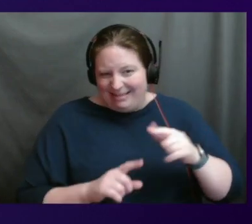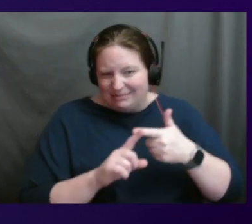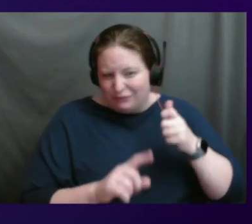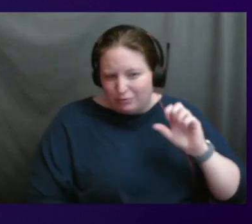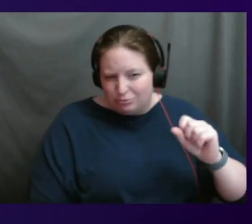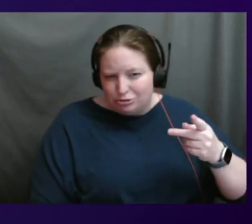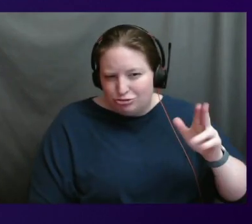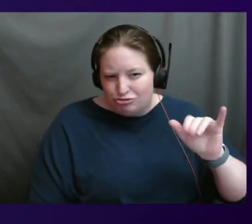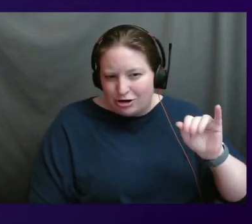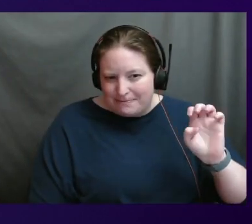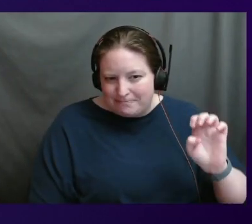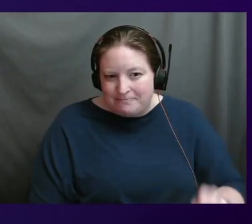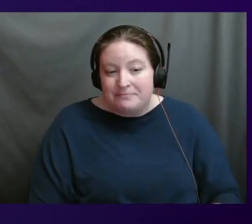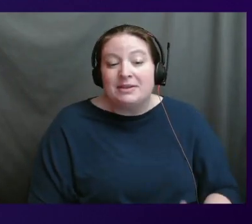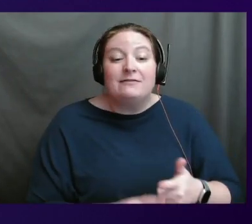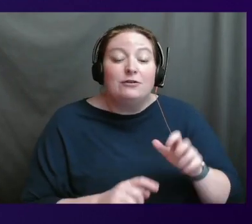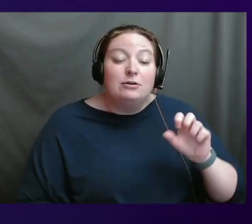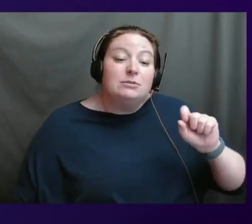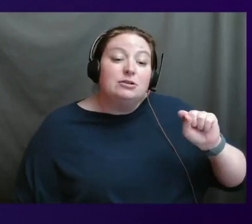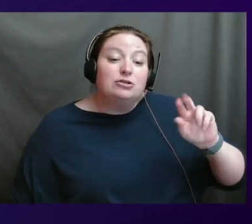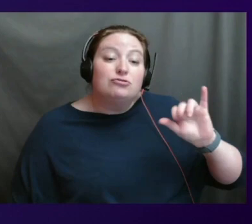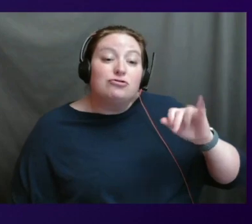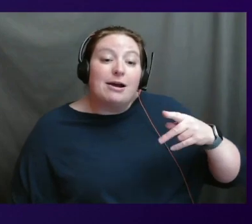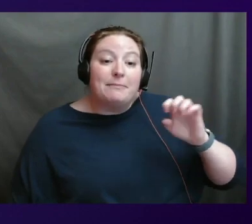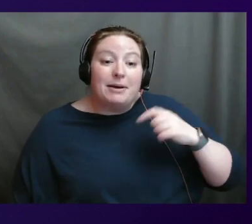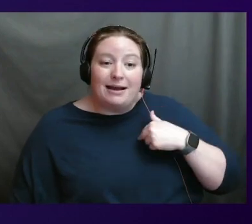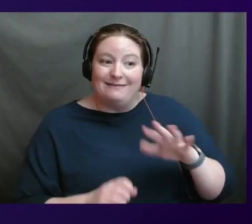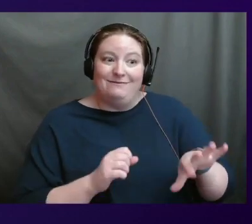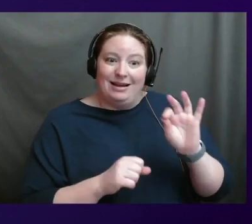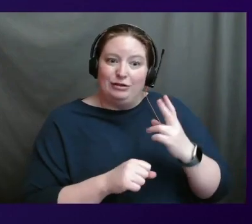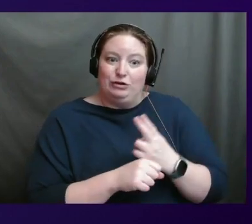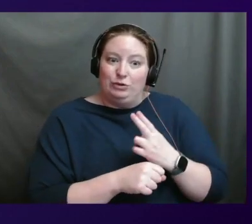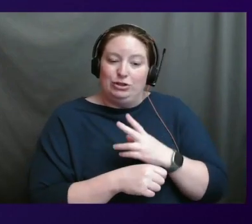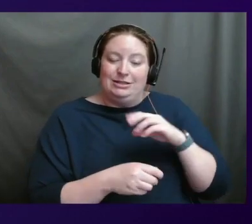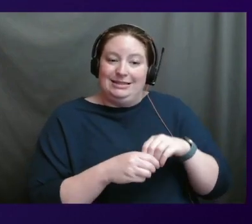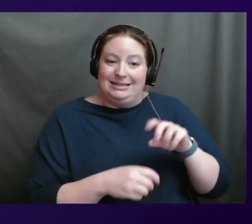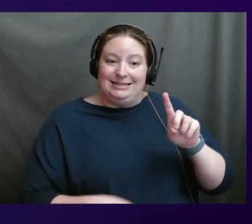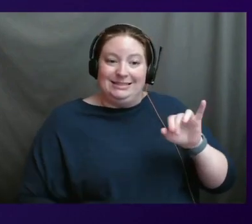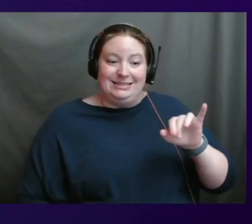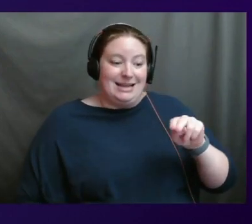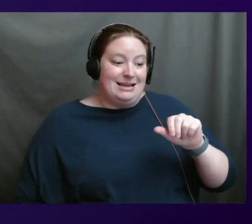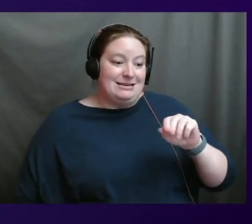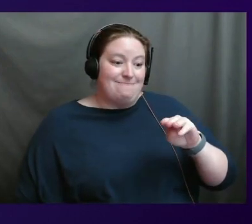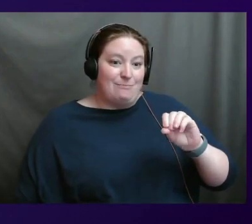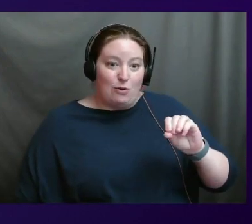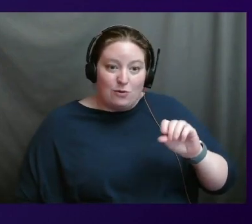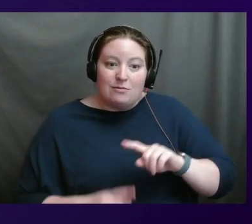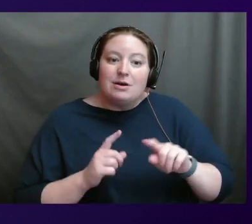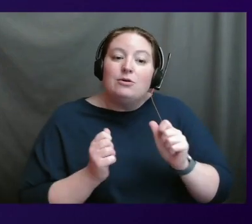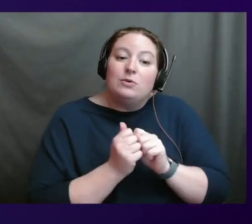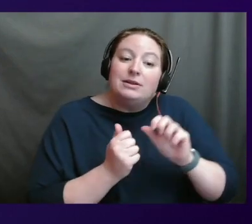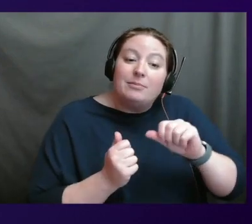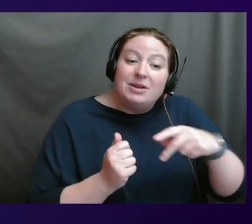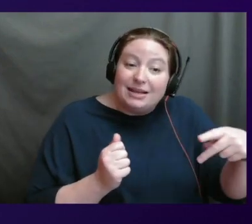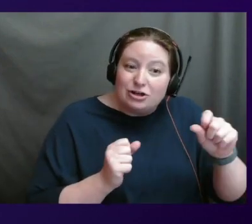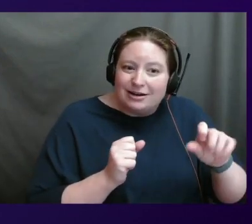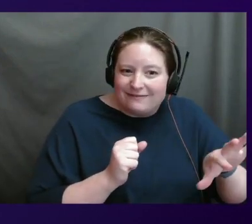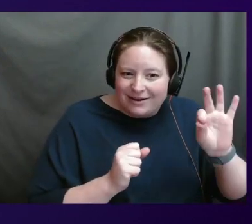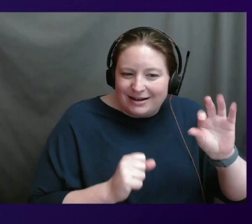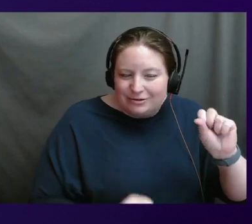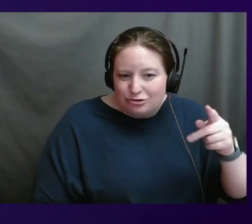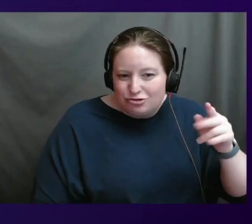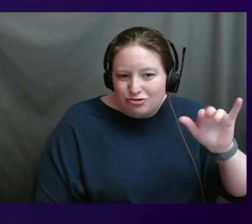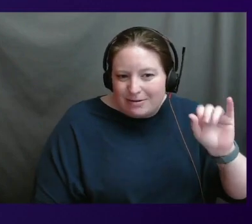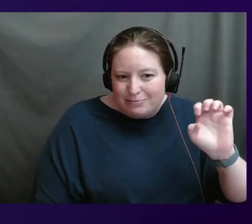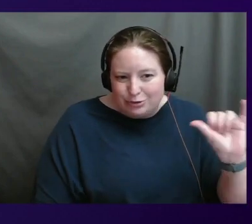from Stripe, I have a way to find the user in Dynamo, but then in my application, I have a way to find the user from Stripe. Go make REST calls to There you